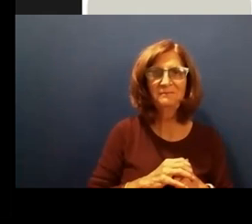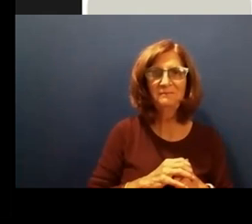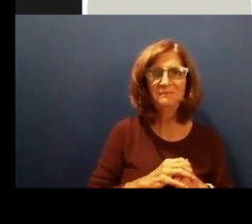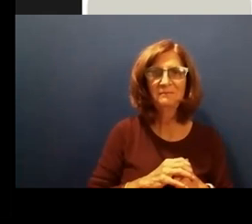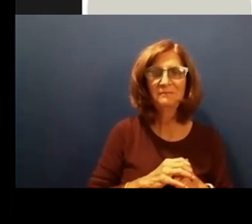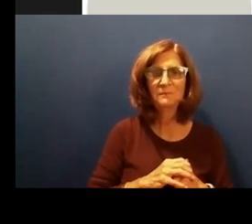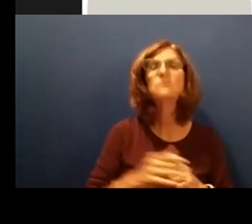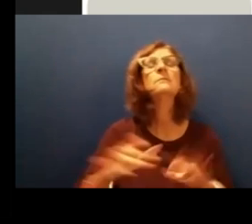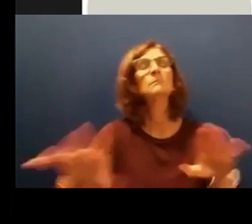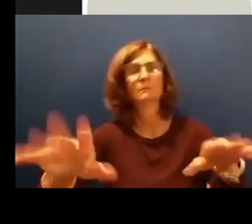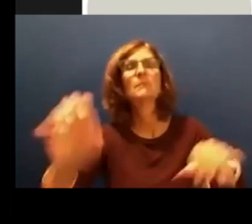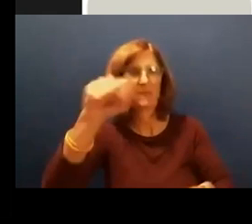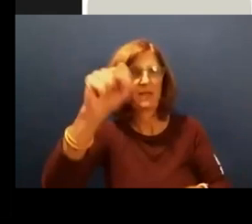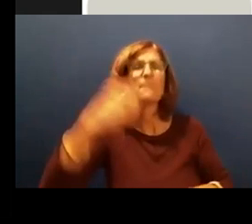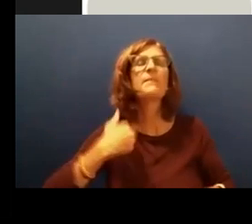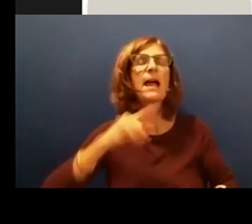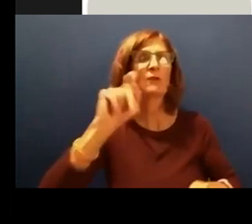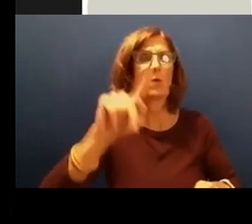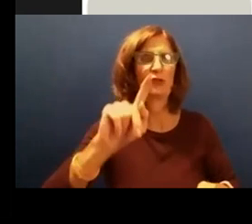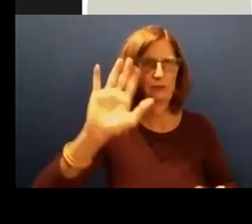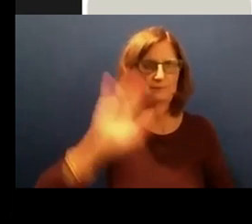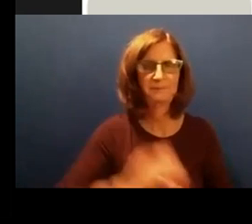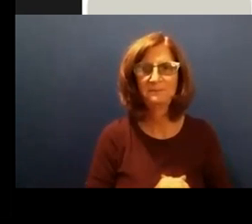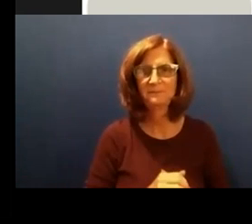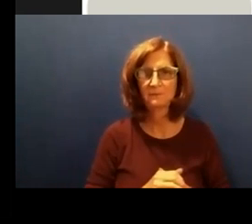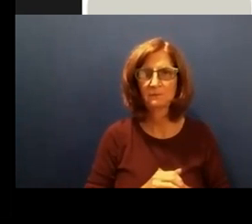I have a question. Yep.